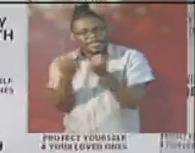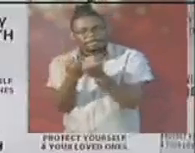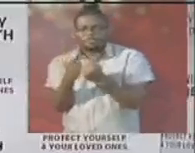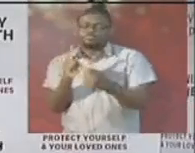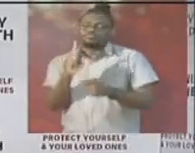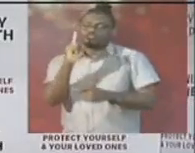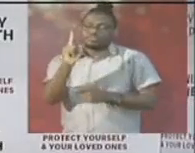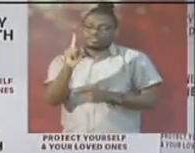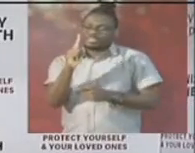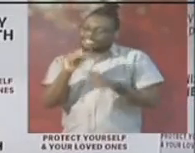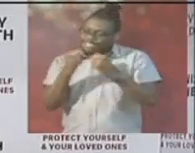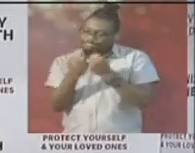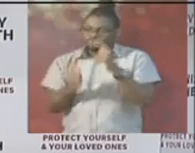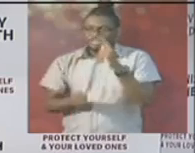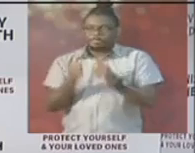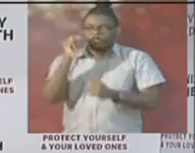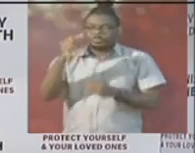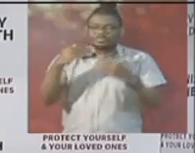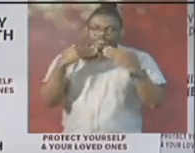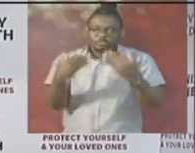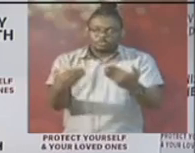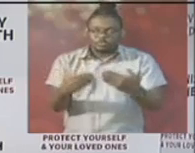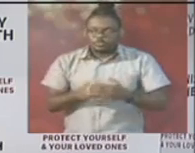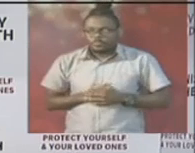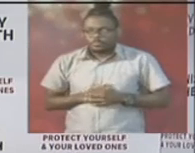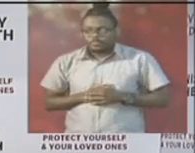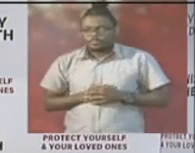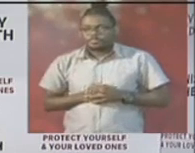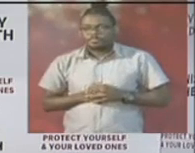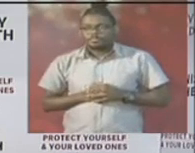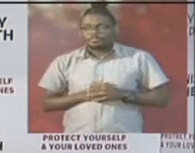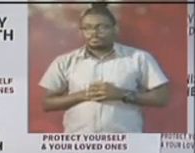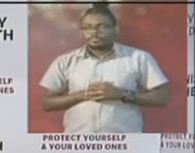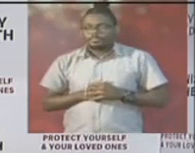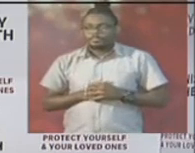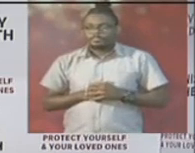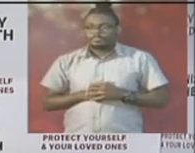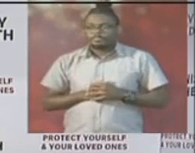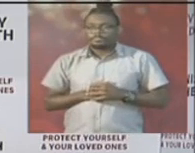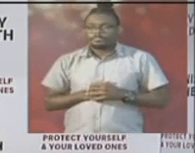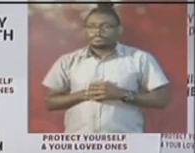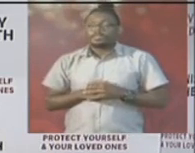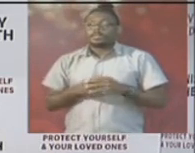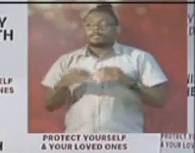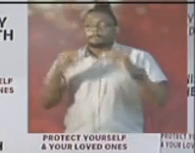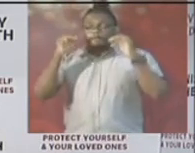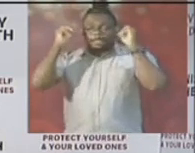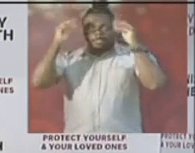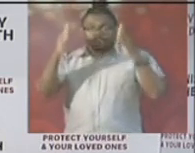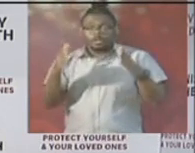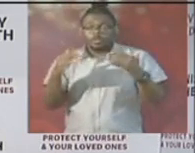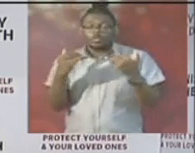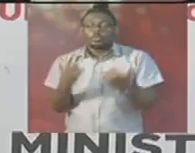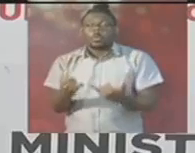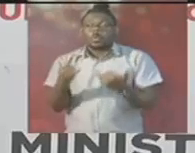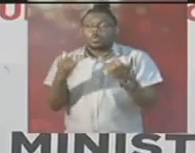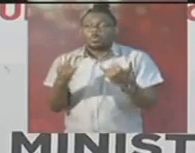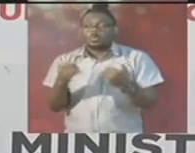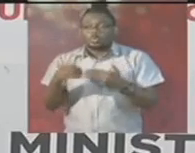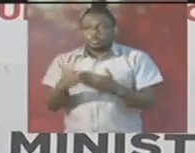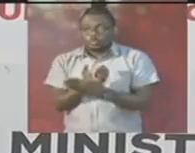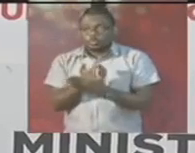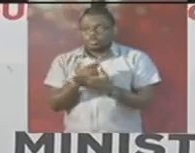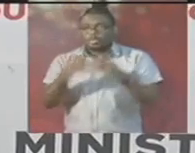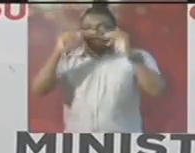much. Team Trinidad and Tobago. Thank you very much, Minister. We now go to the Honorable Fitzgerald Hines, the